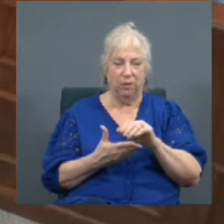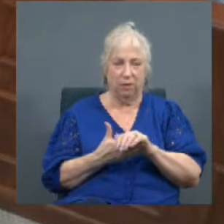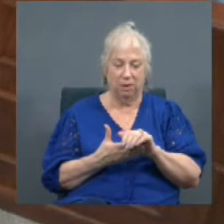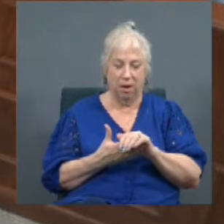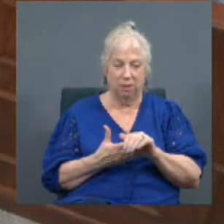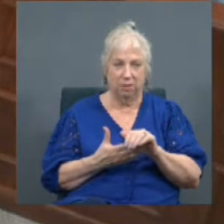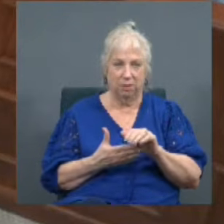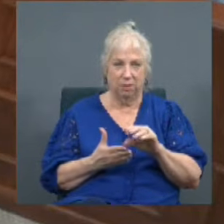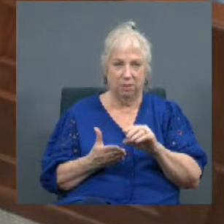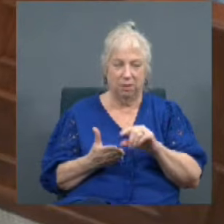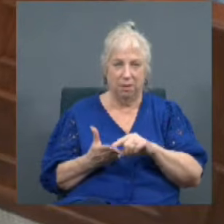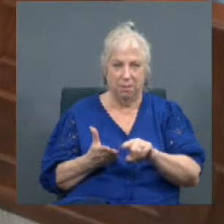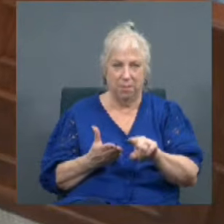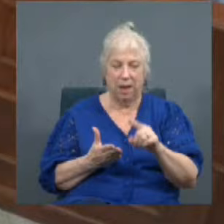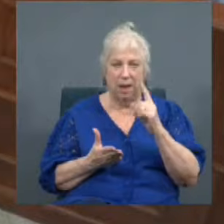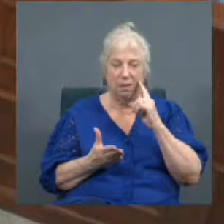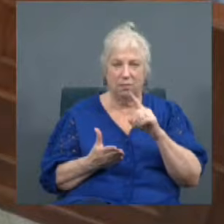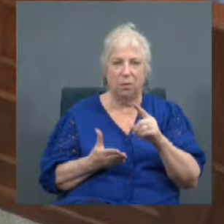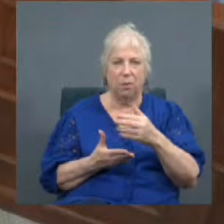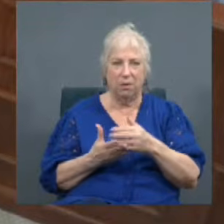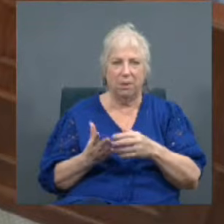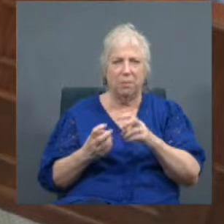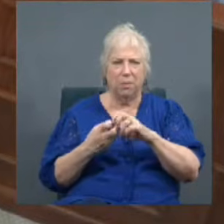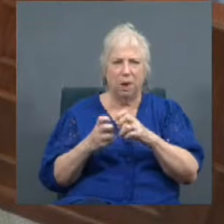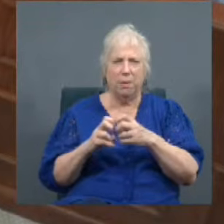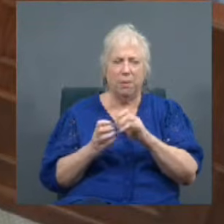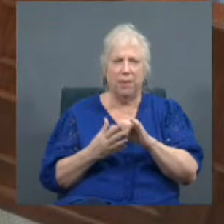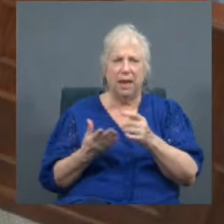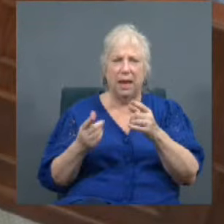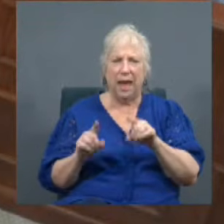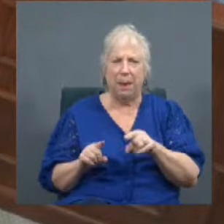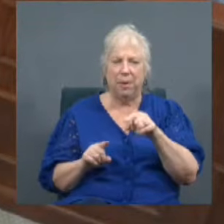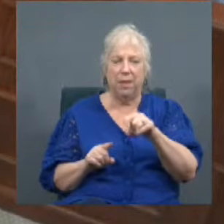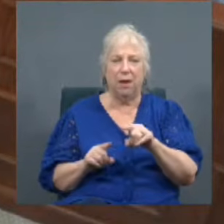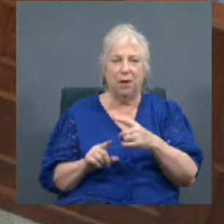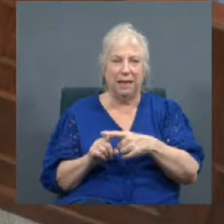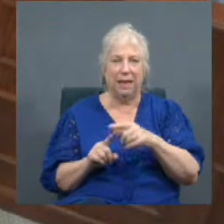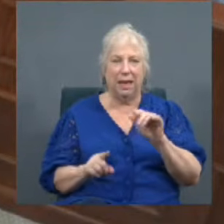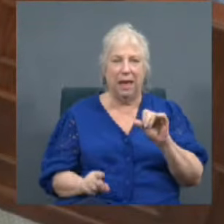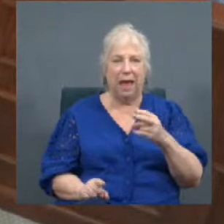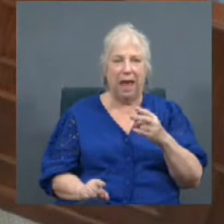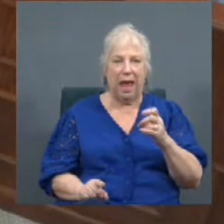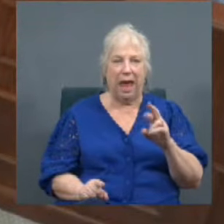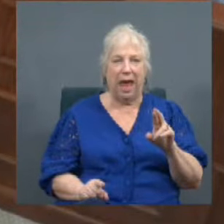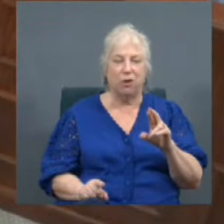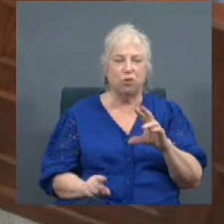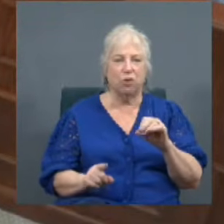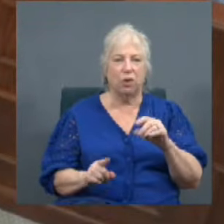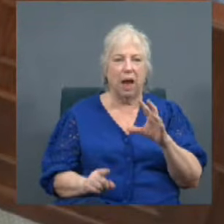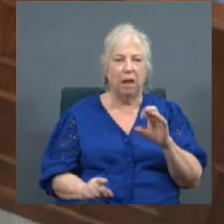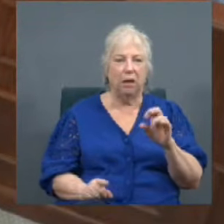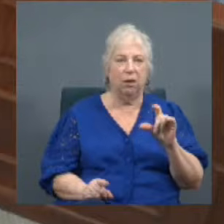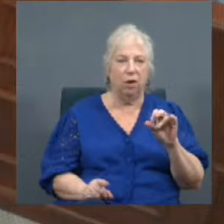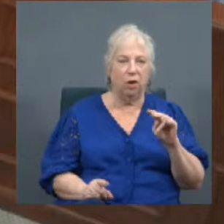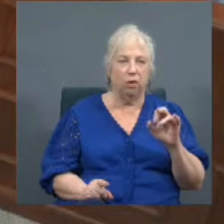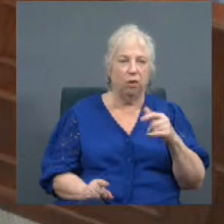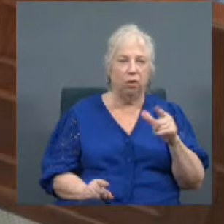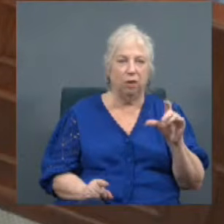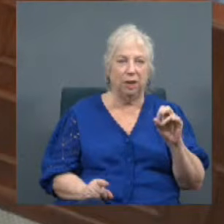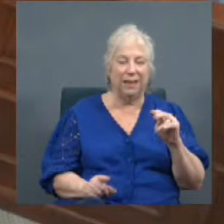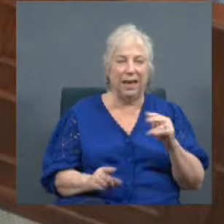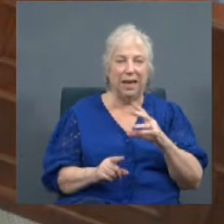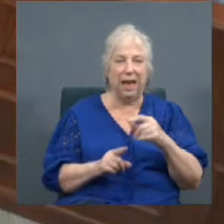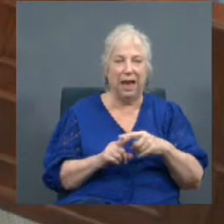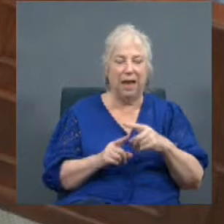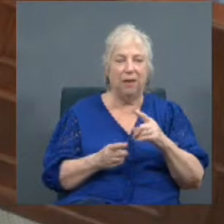$552,000 for some problems that happened there at Asher and Colonel Glenn and University Avenue. Yes,